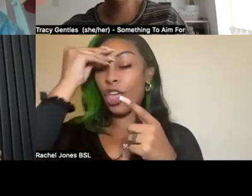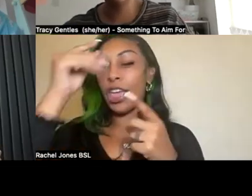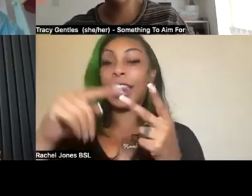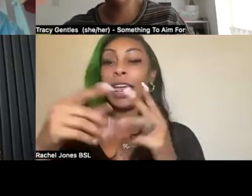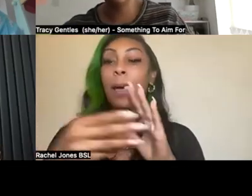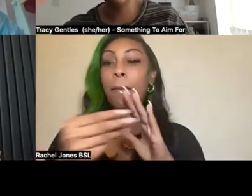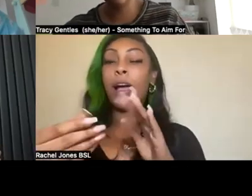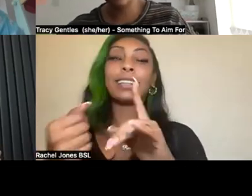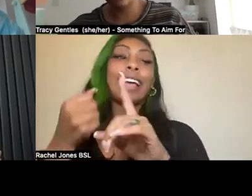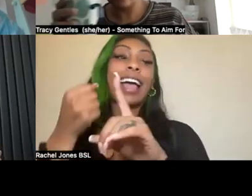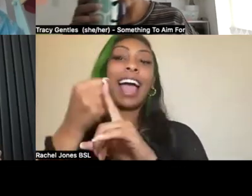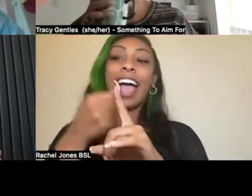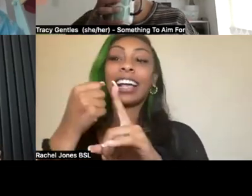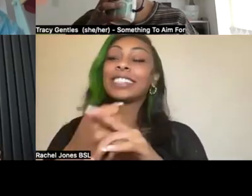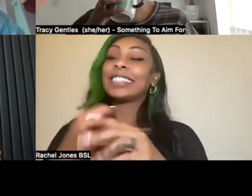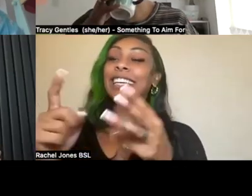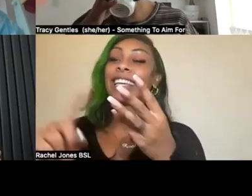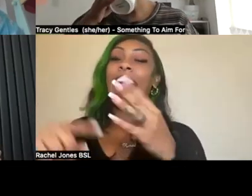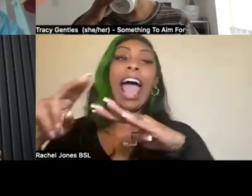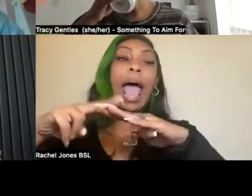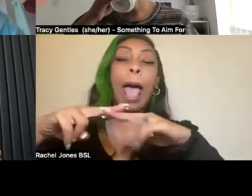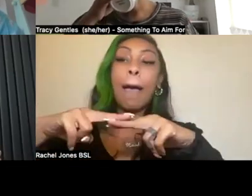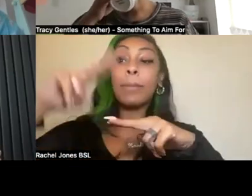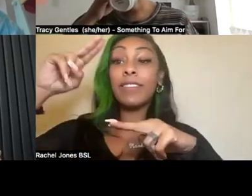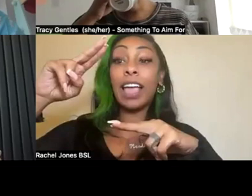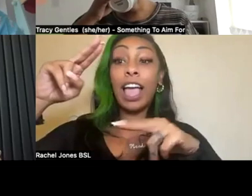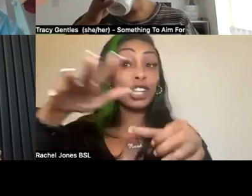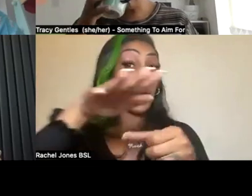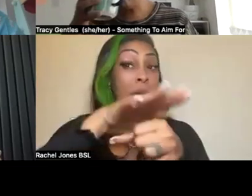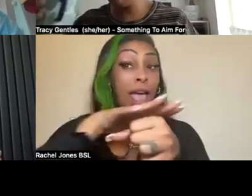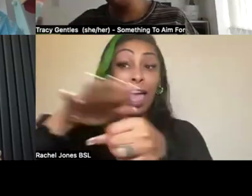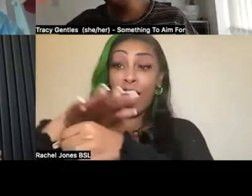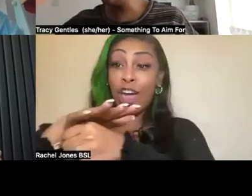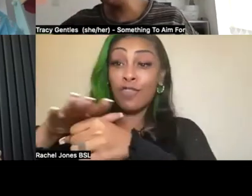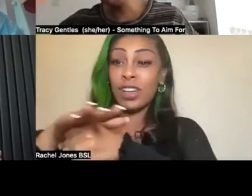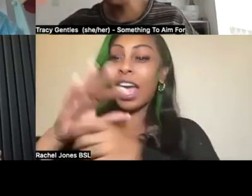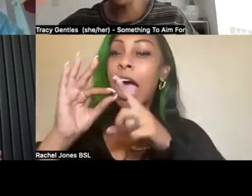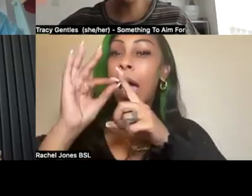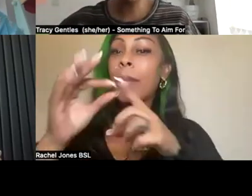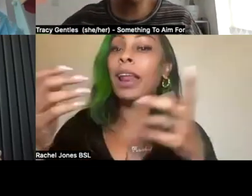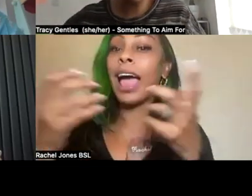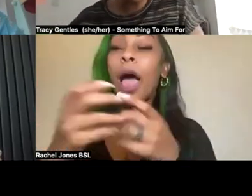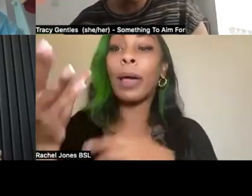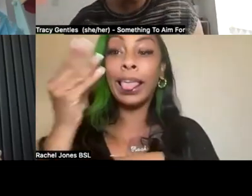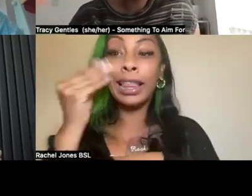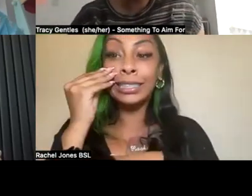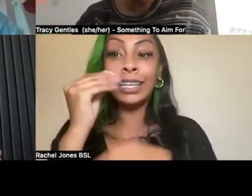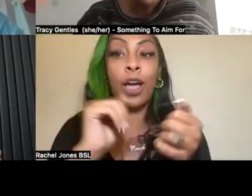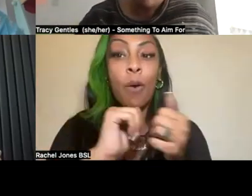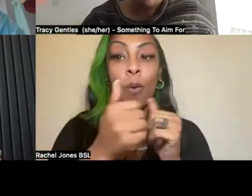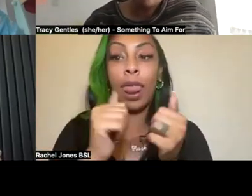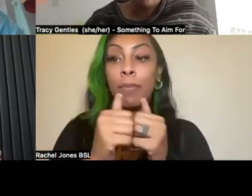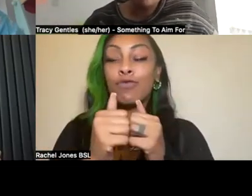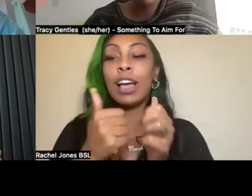and amplification. And all of these areas apply to how we listen to, collaborate and support